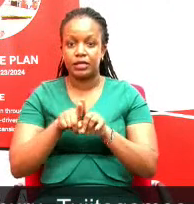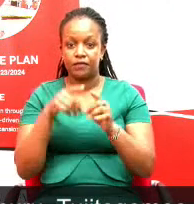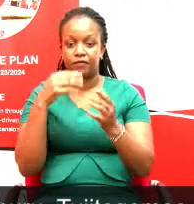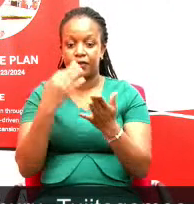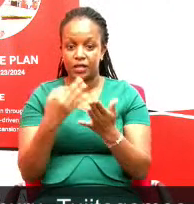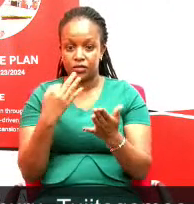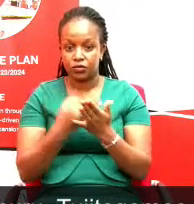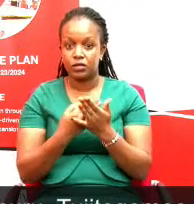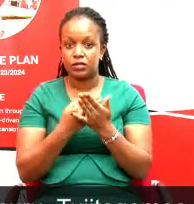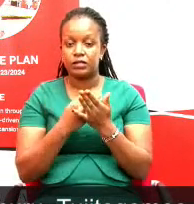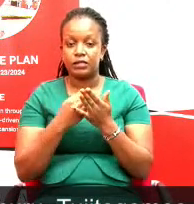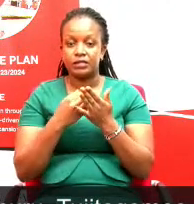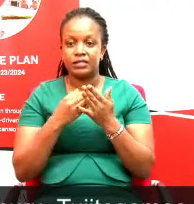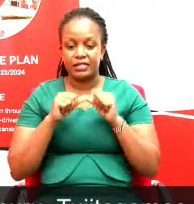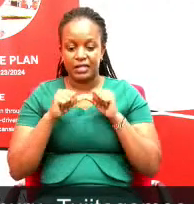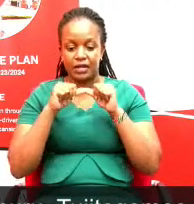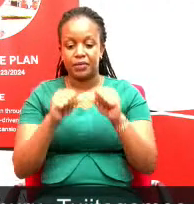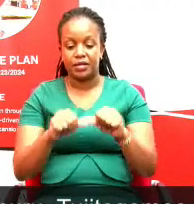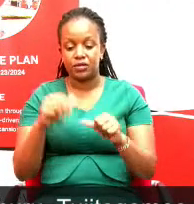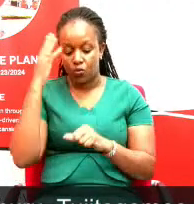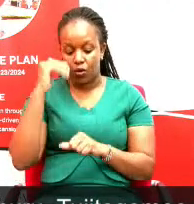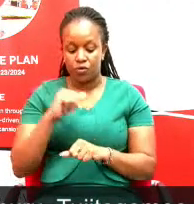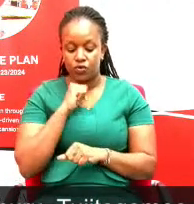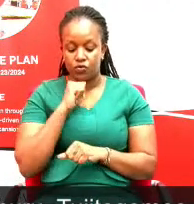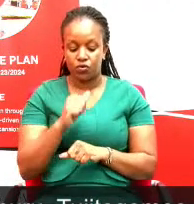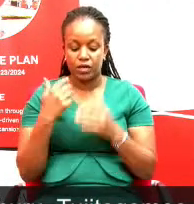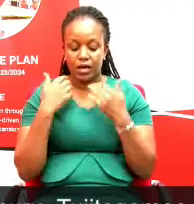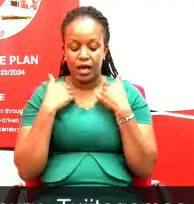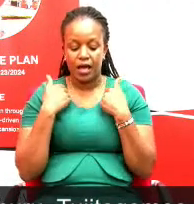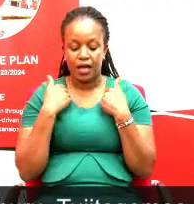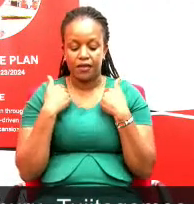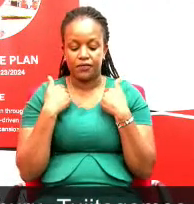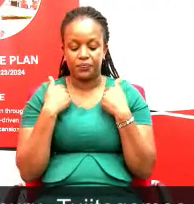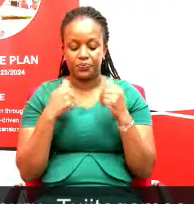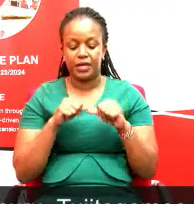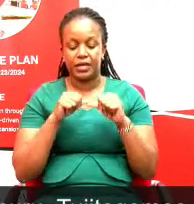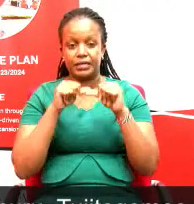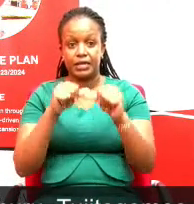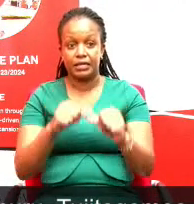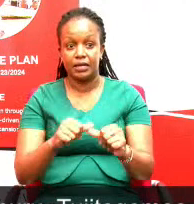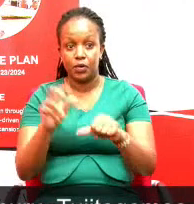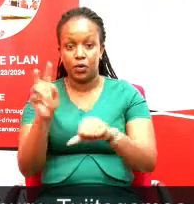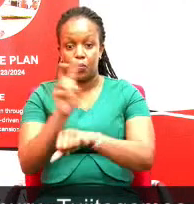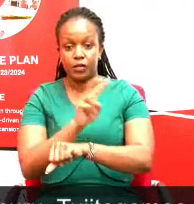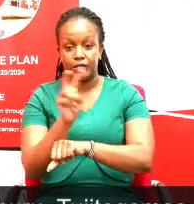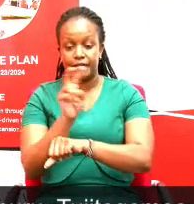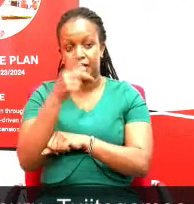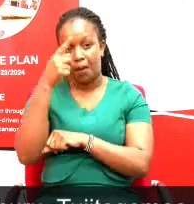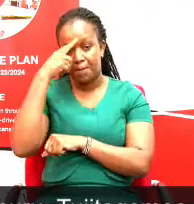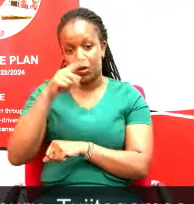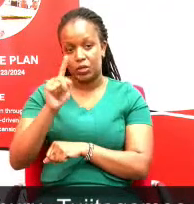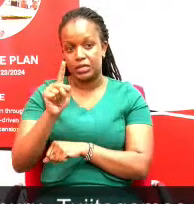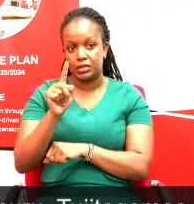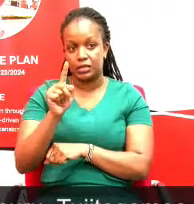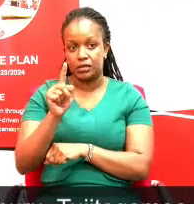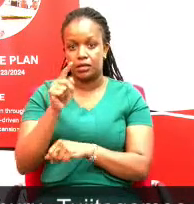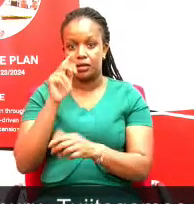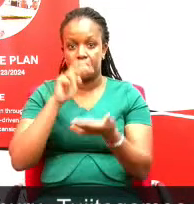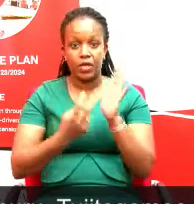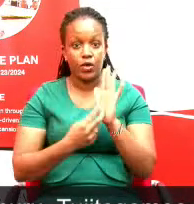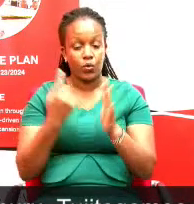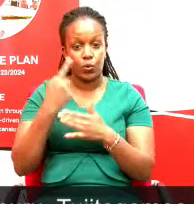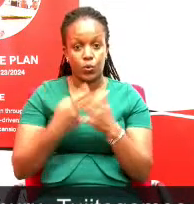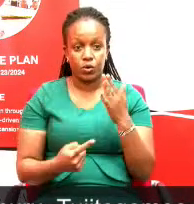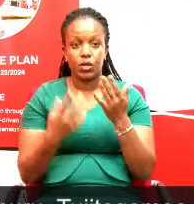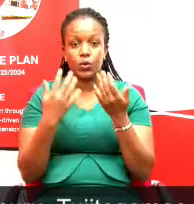stability, because if we do not have a sound, sustainable monetary policy in place, therefore we are going